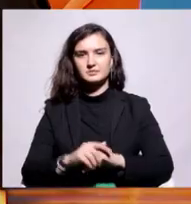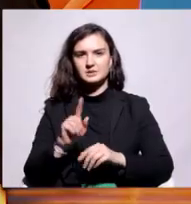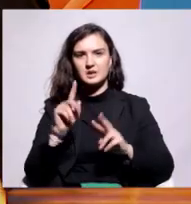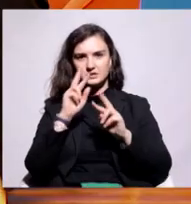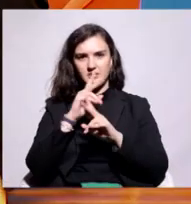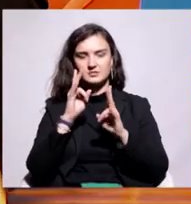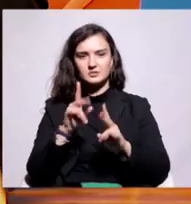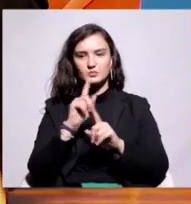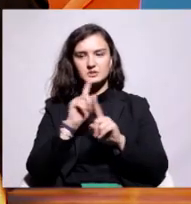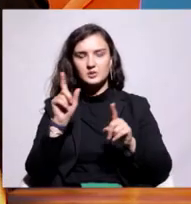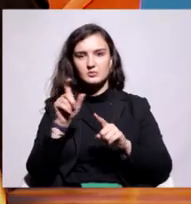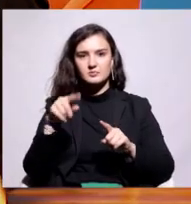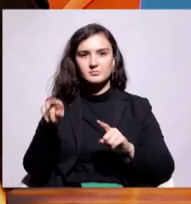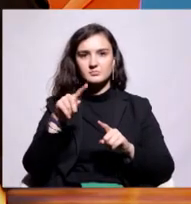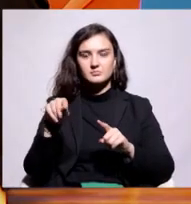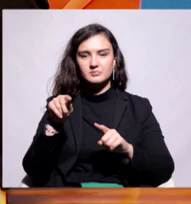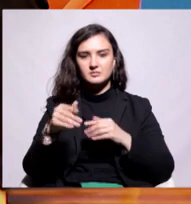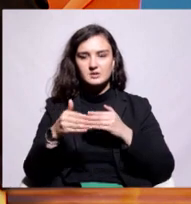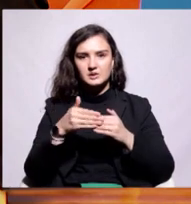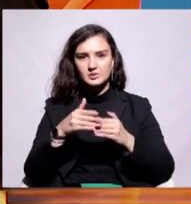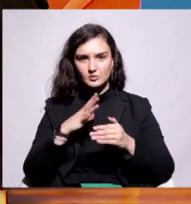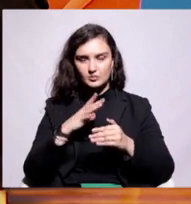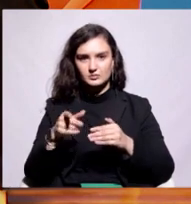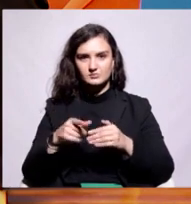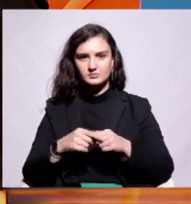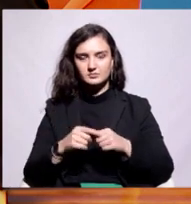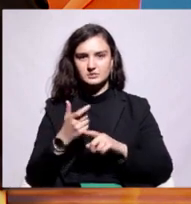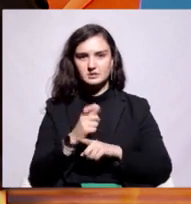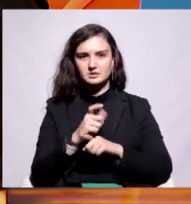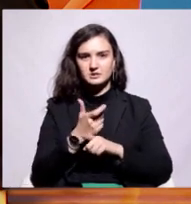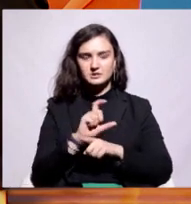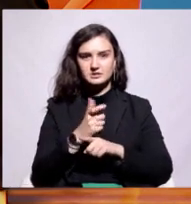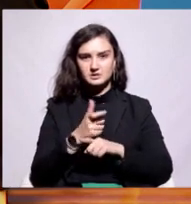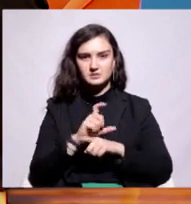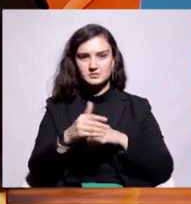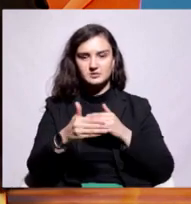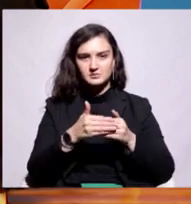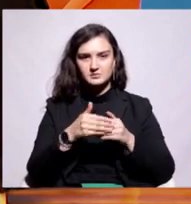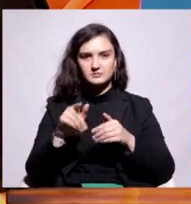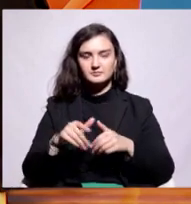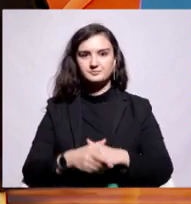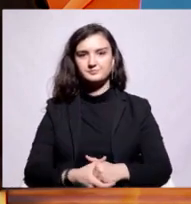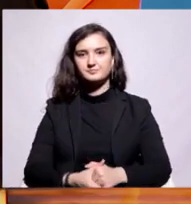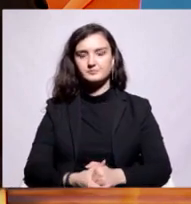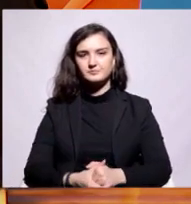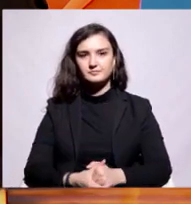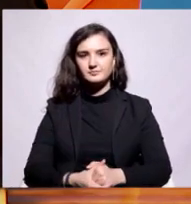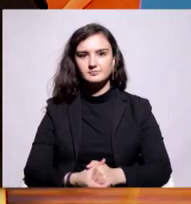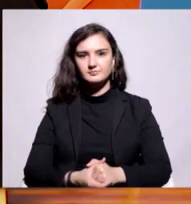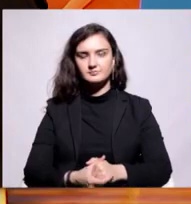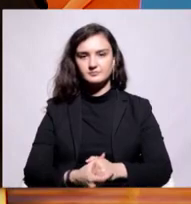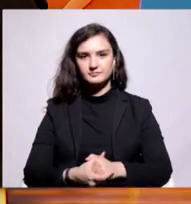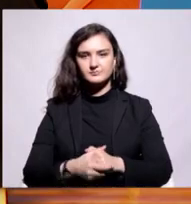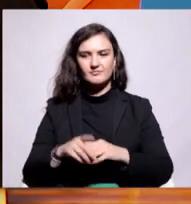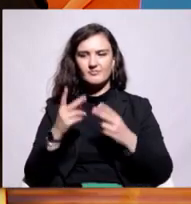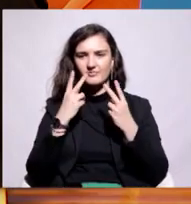with the stranger is that he's wearing clothes that are very, very old. So he doesn't appear to be modern at